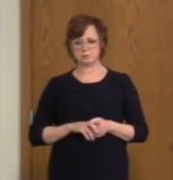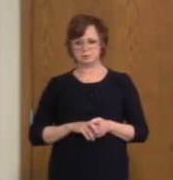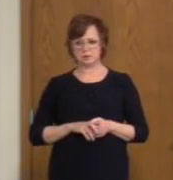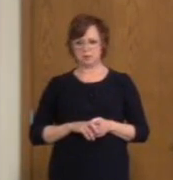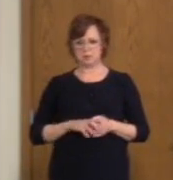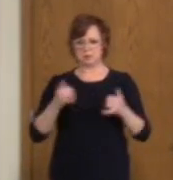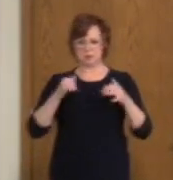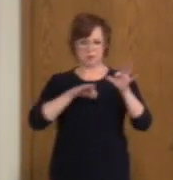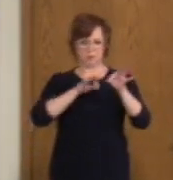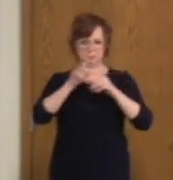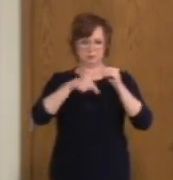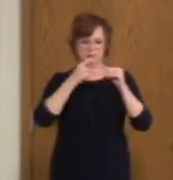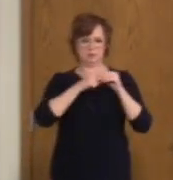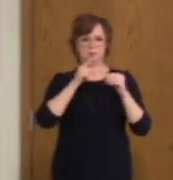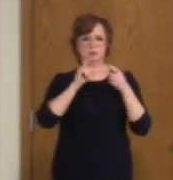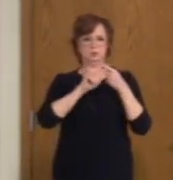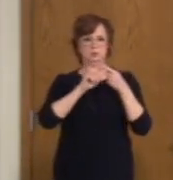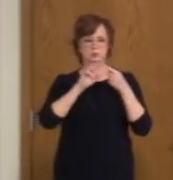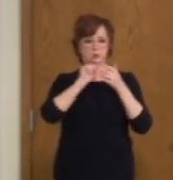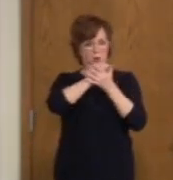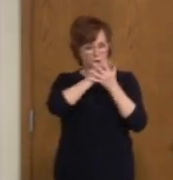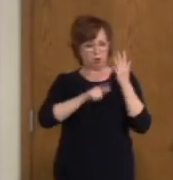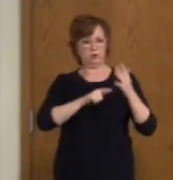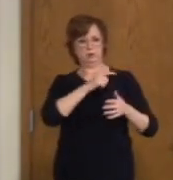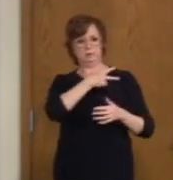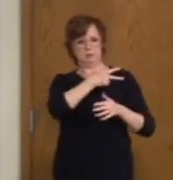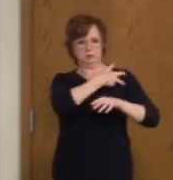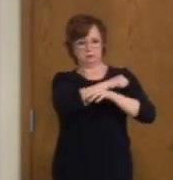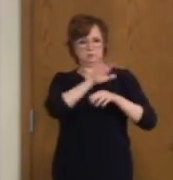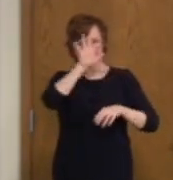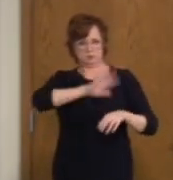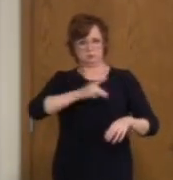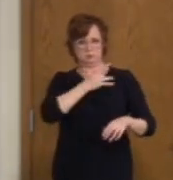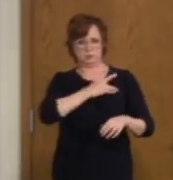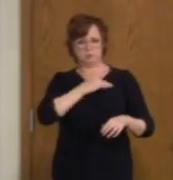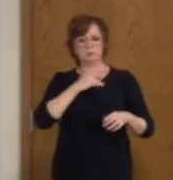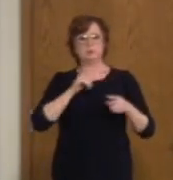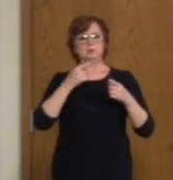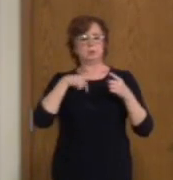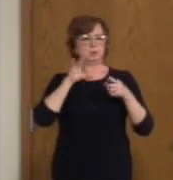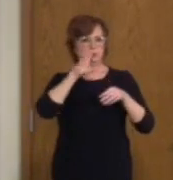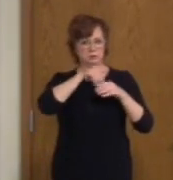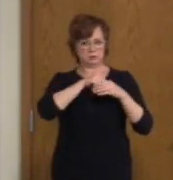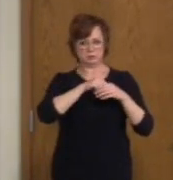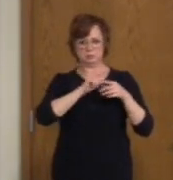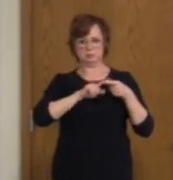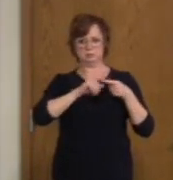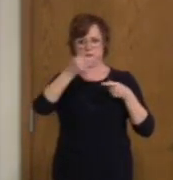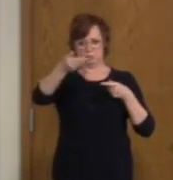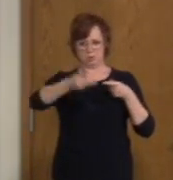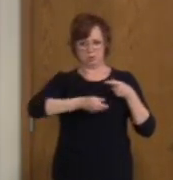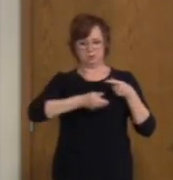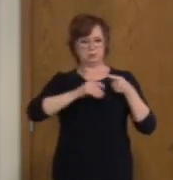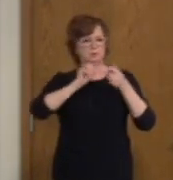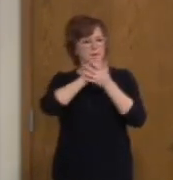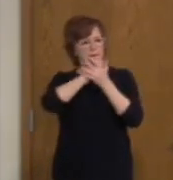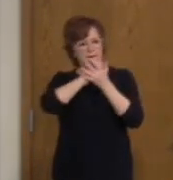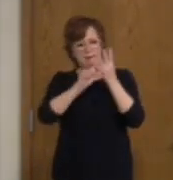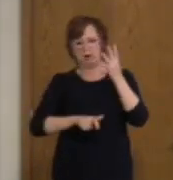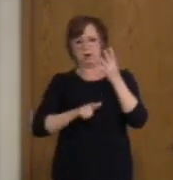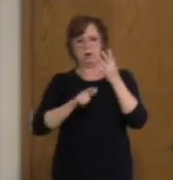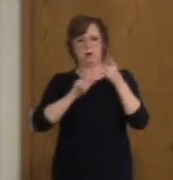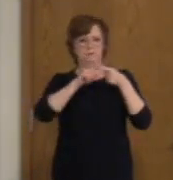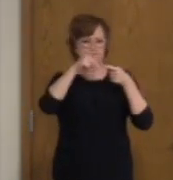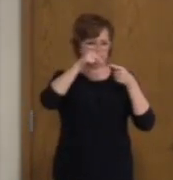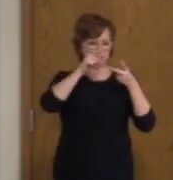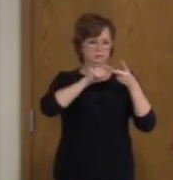AstraZeneca doses, which are welcomed and will include us moving through the targets quicker. So we're welcoming those vaccines over and above our